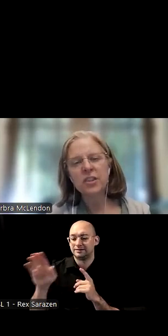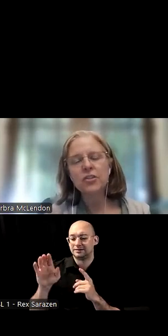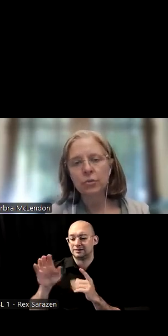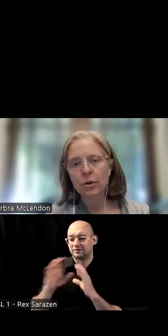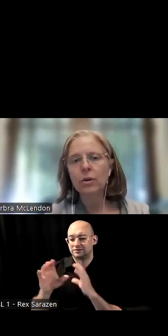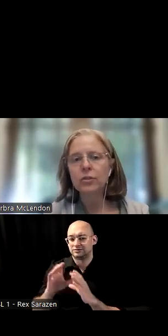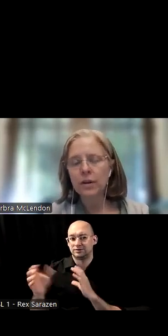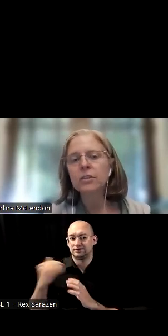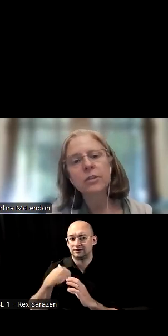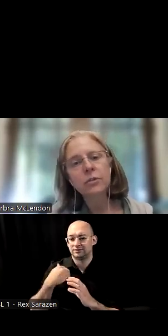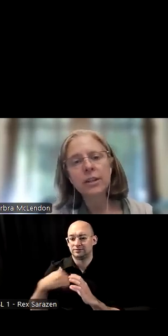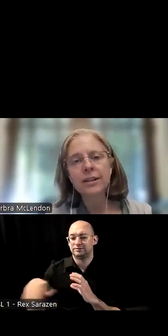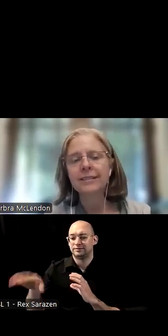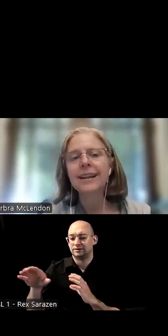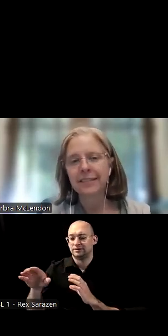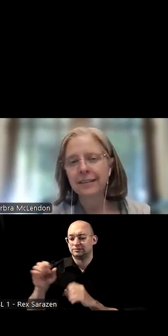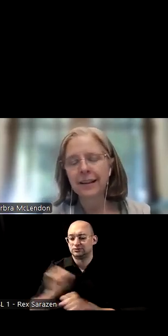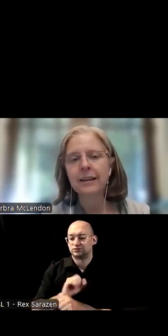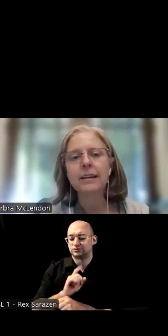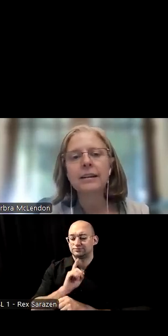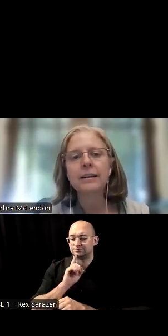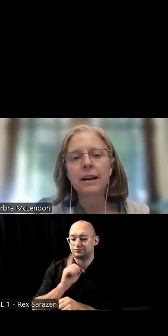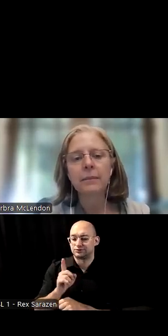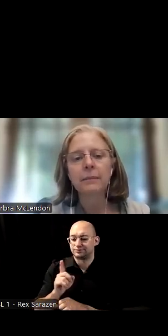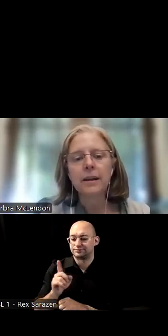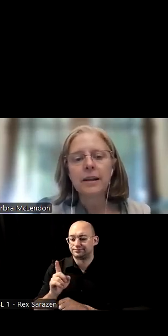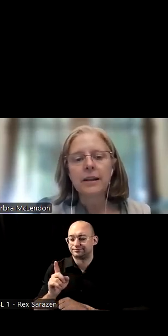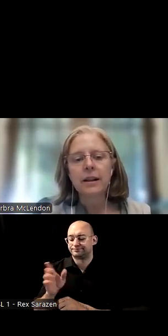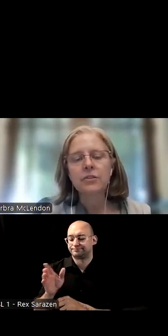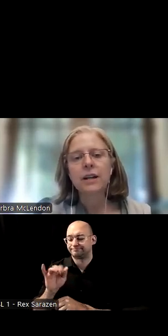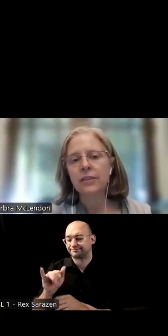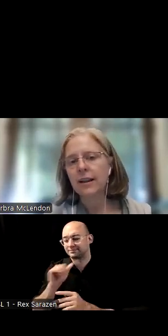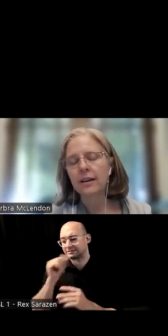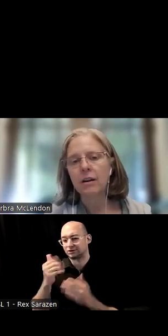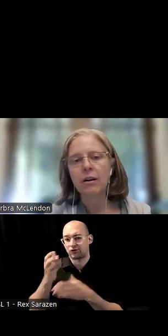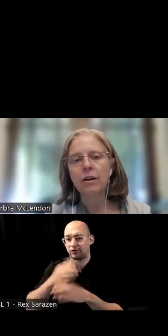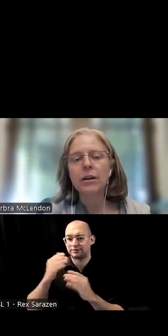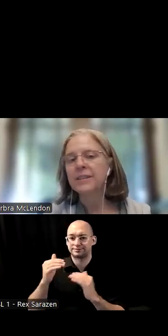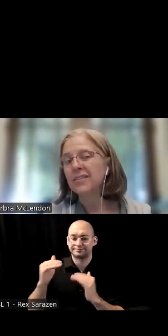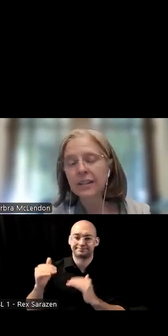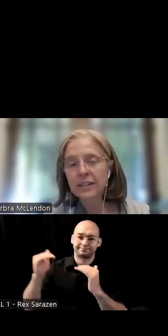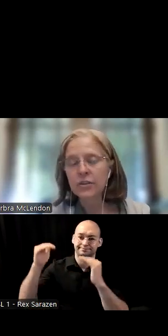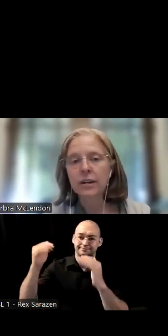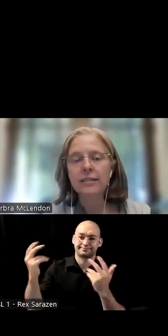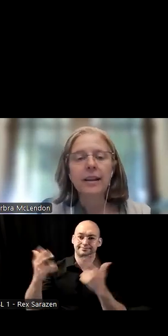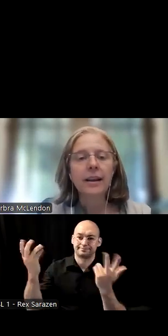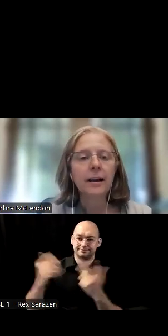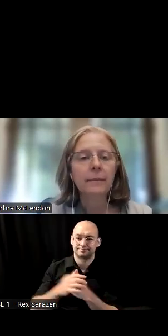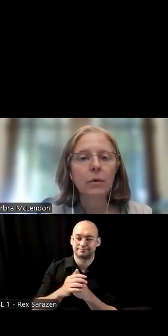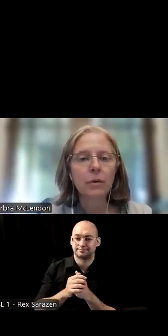just ensure or try to ensure that it doesn't escalate in directions that are potentially